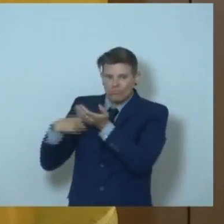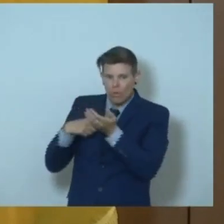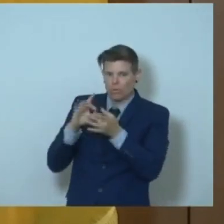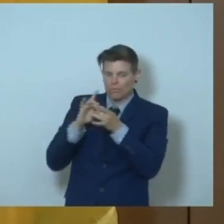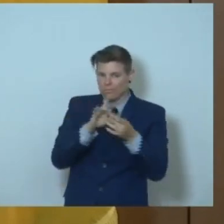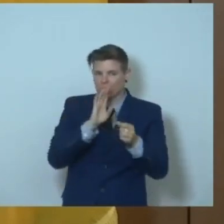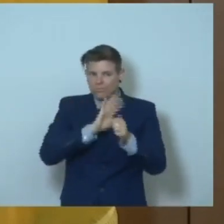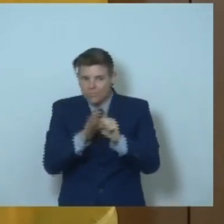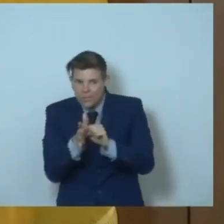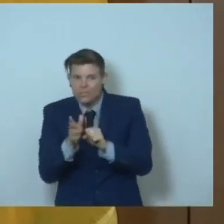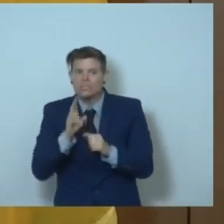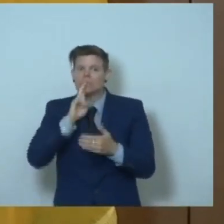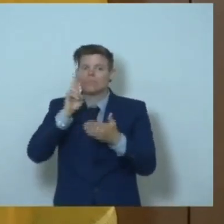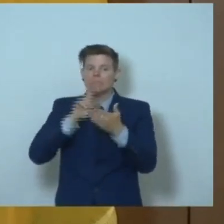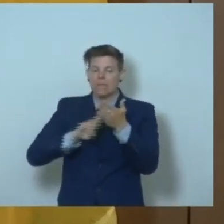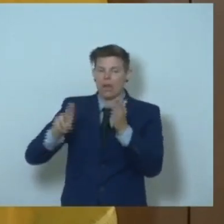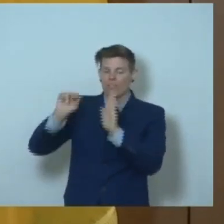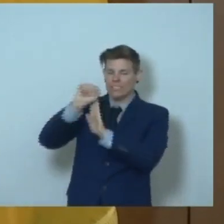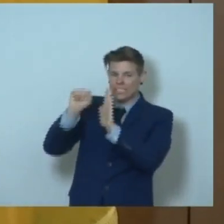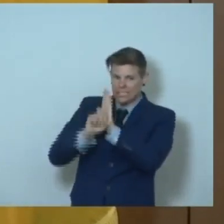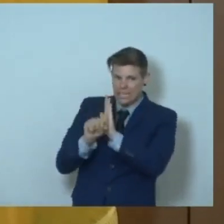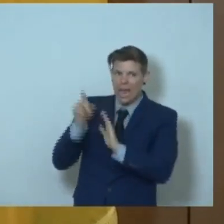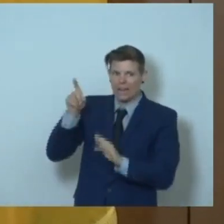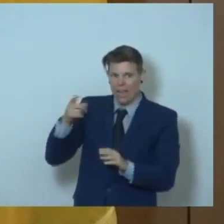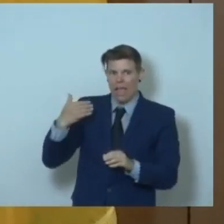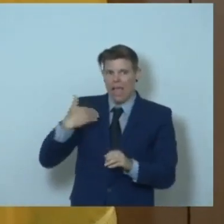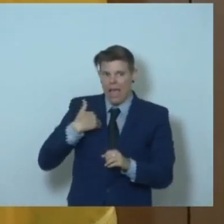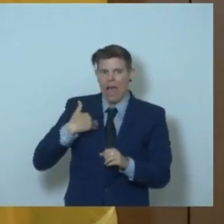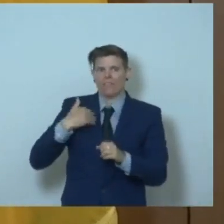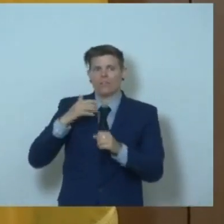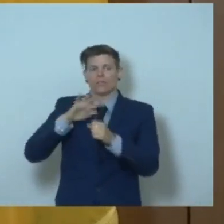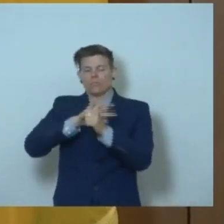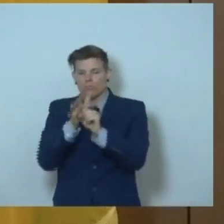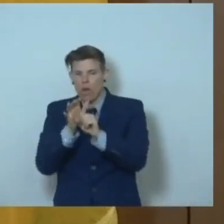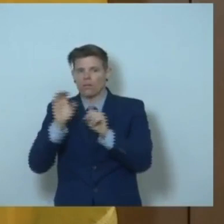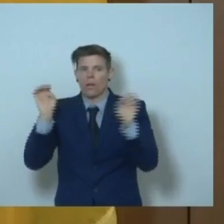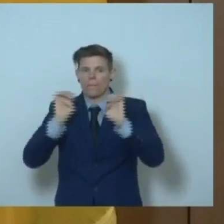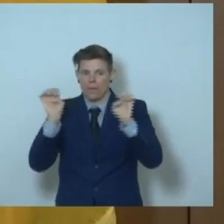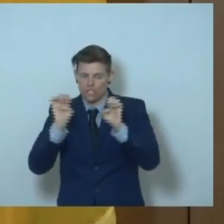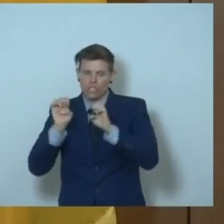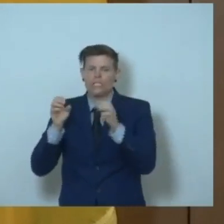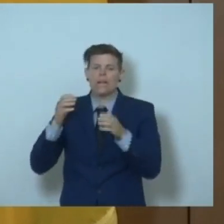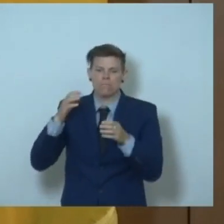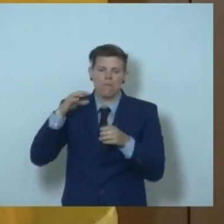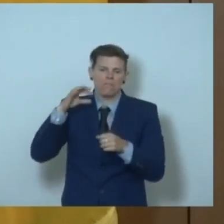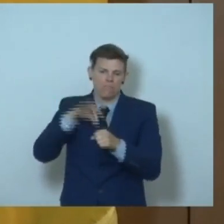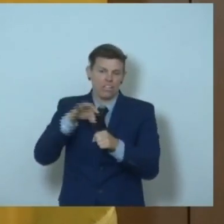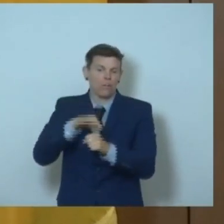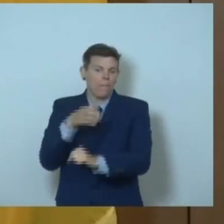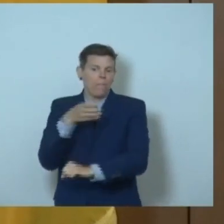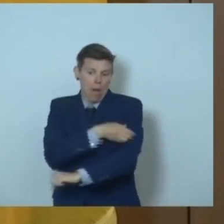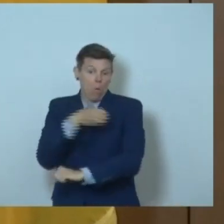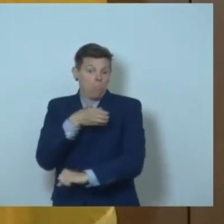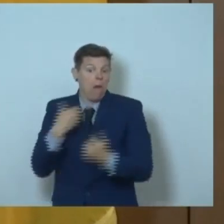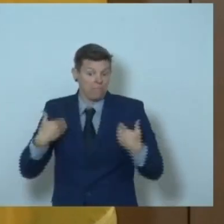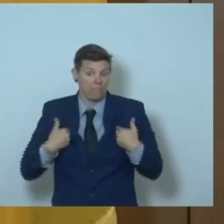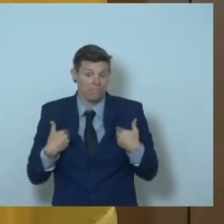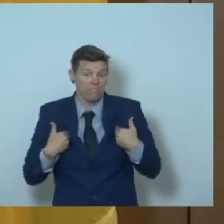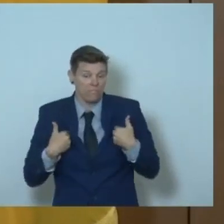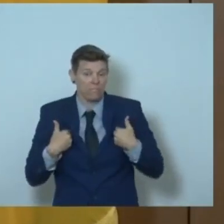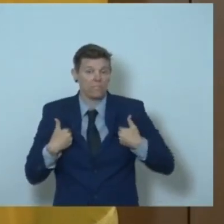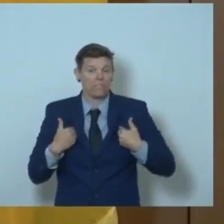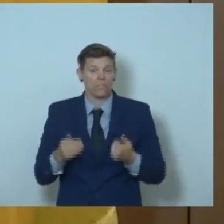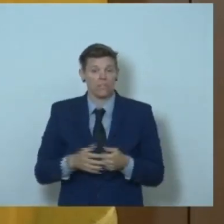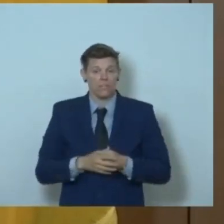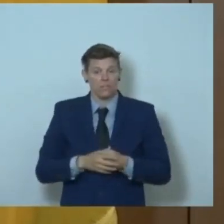then would have COVID emergency election powers. And those can include, right, having the county